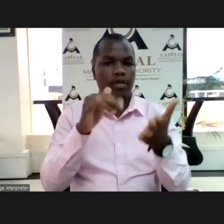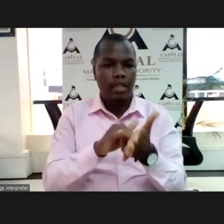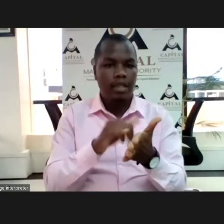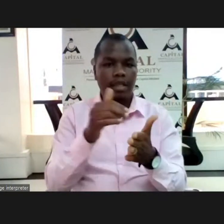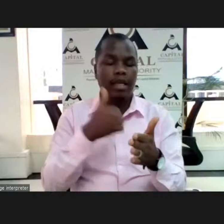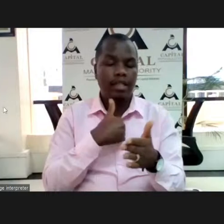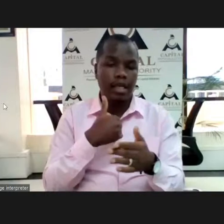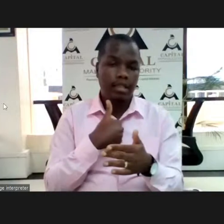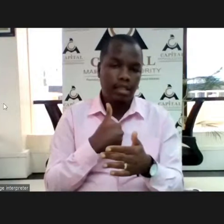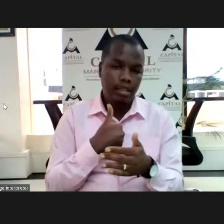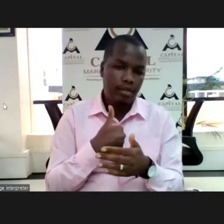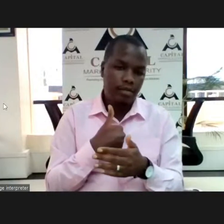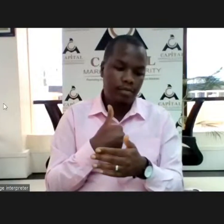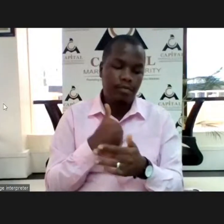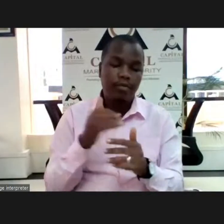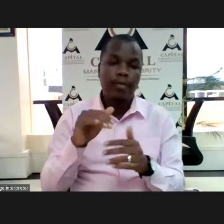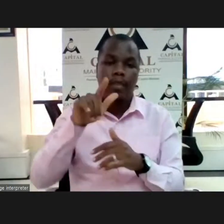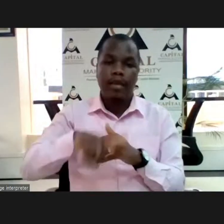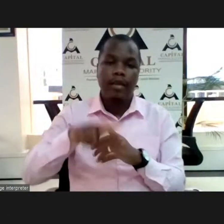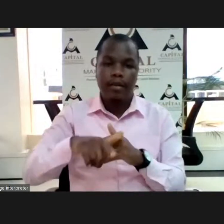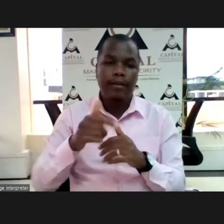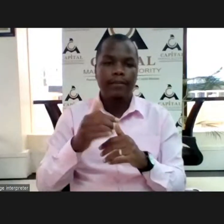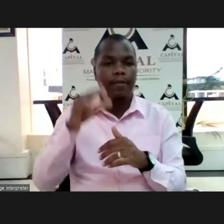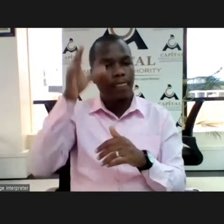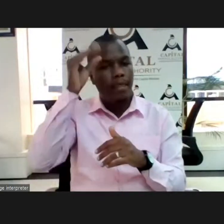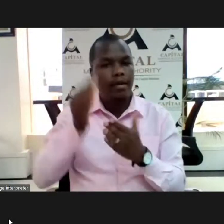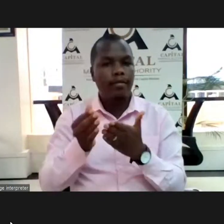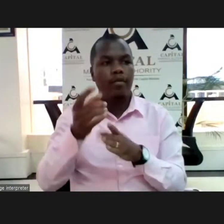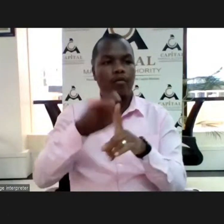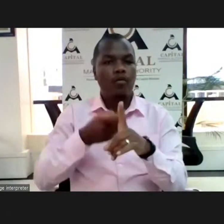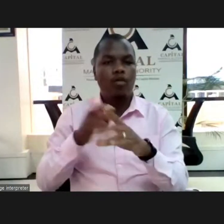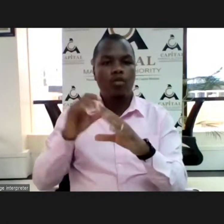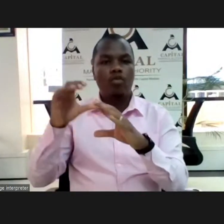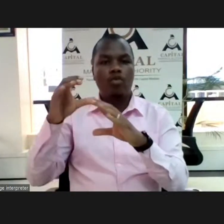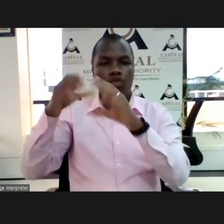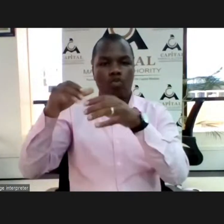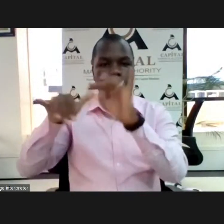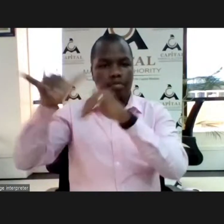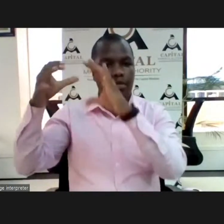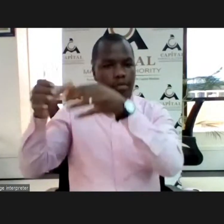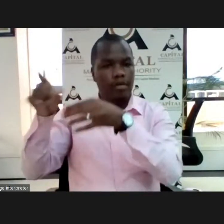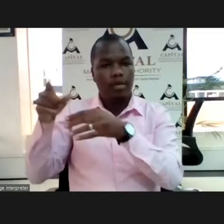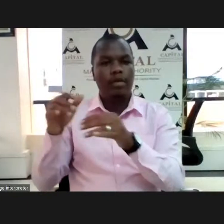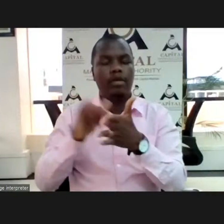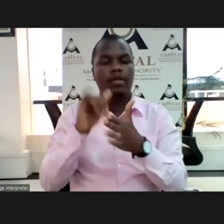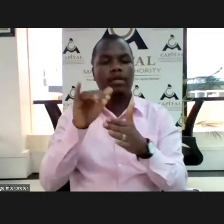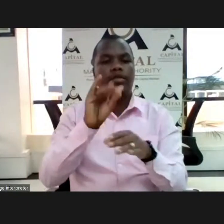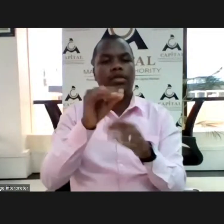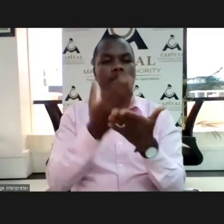has a lesser learning curve from the diasporians who probably have seen some of these